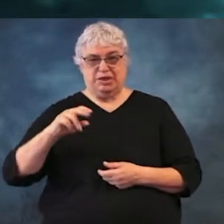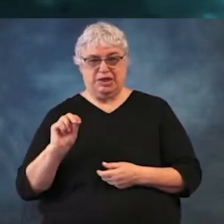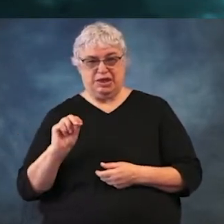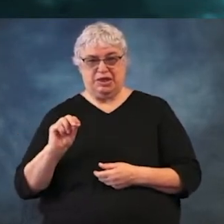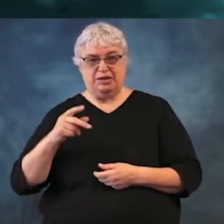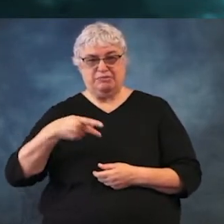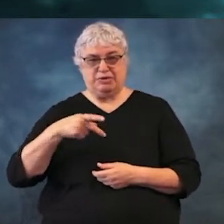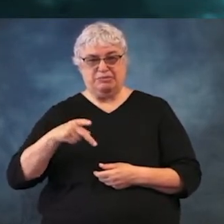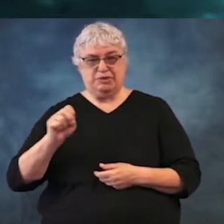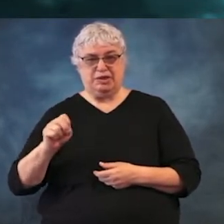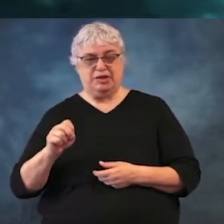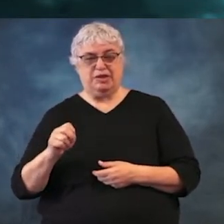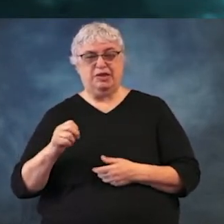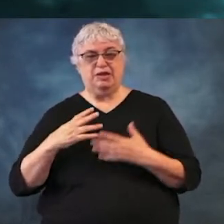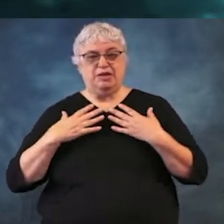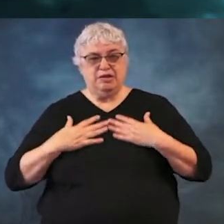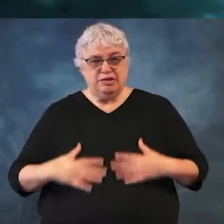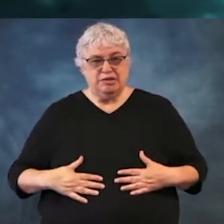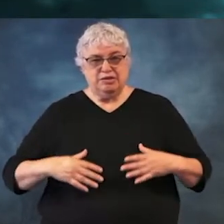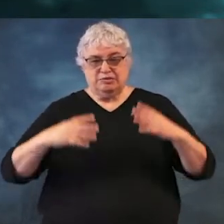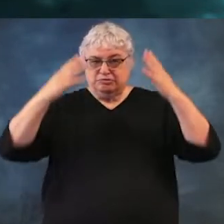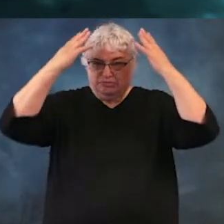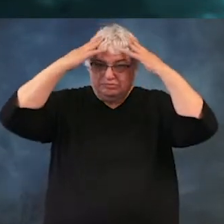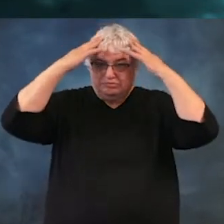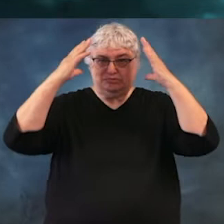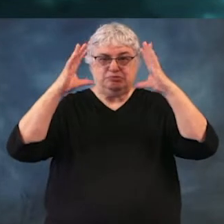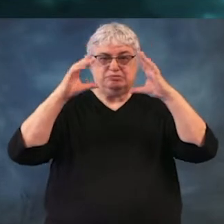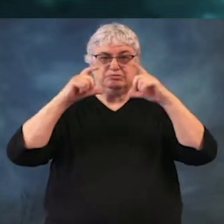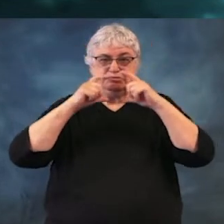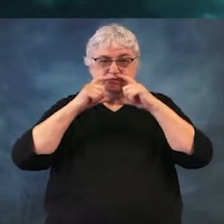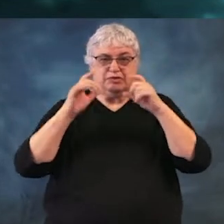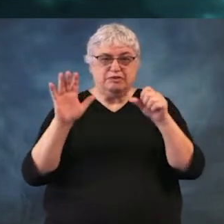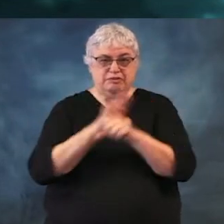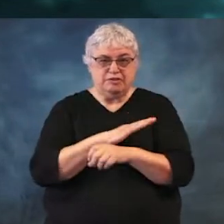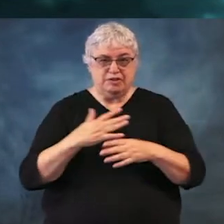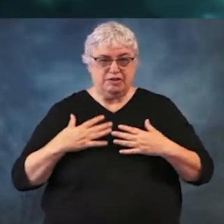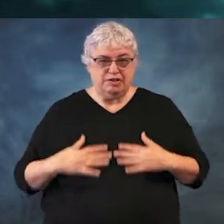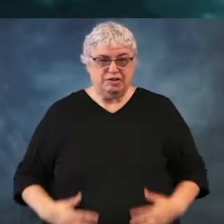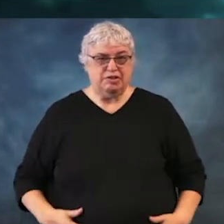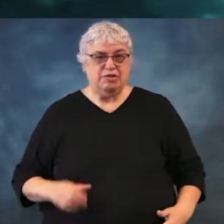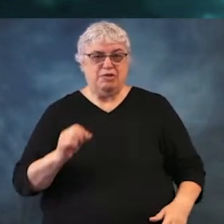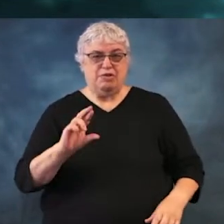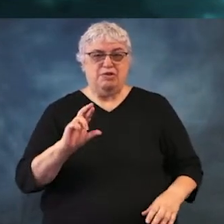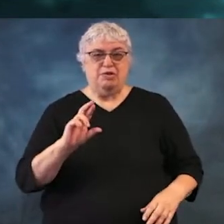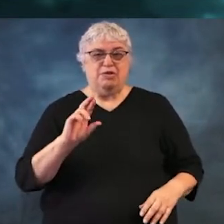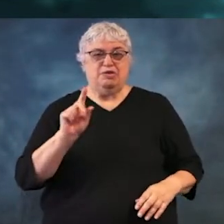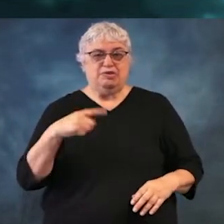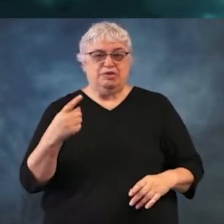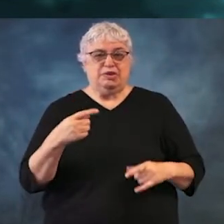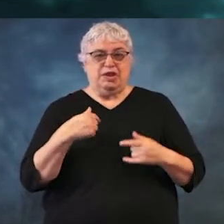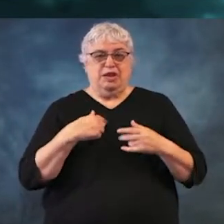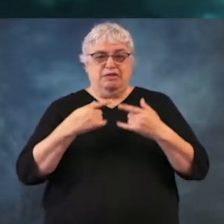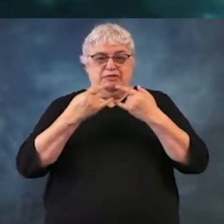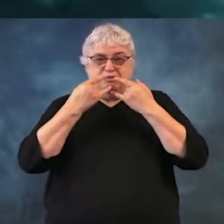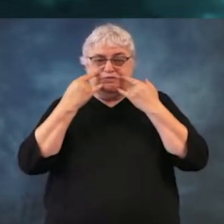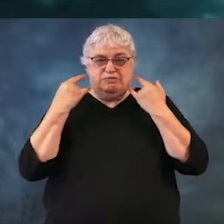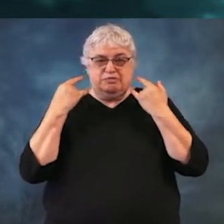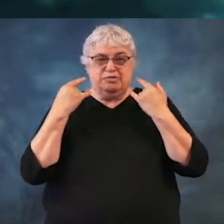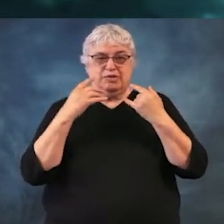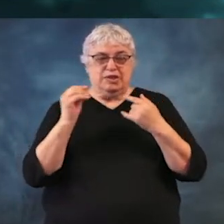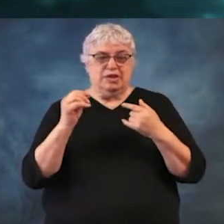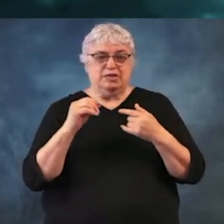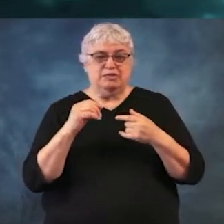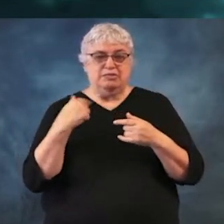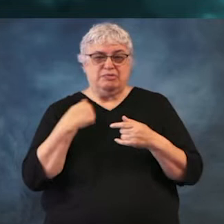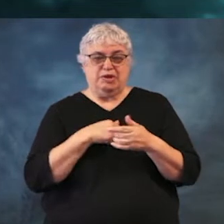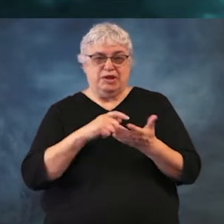personal protective equipment that we need, whether that be a full PPE set or simply having a face covering and making